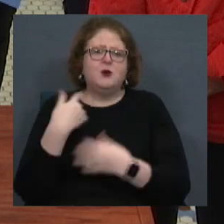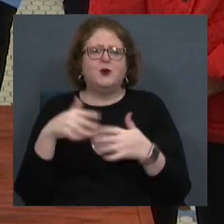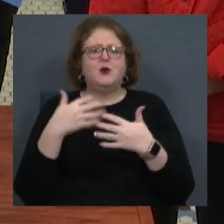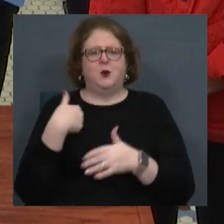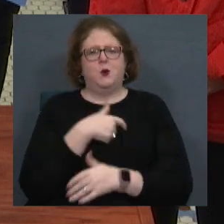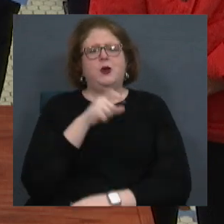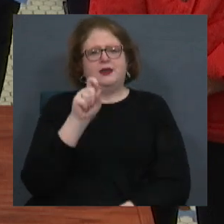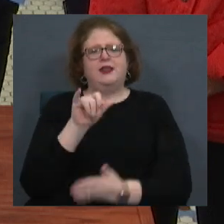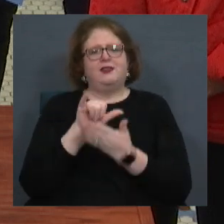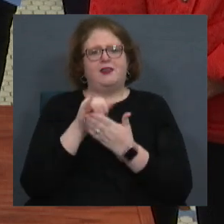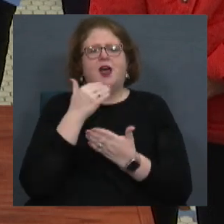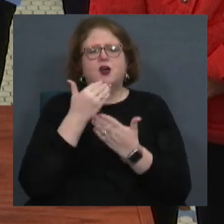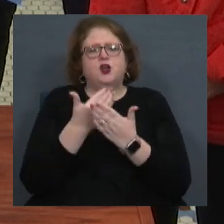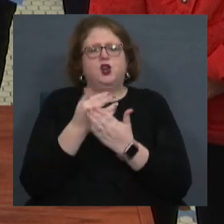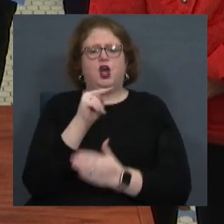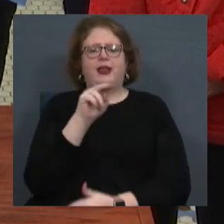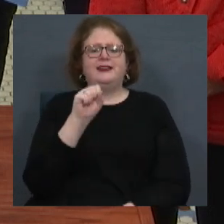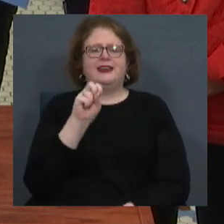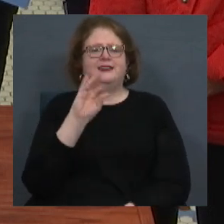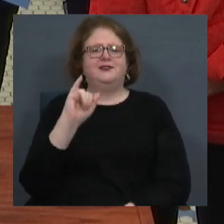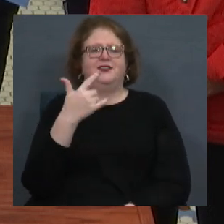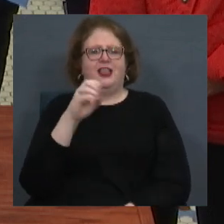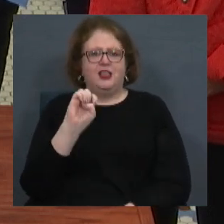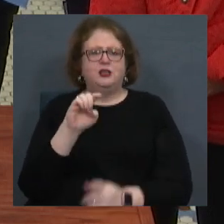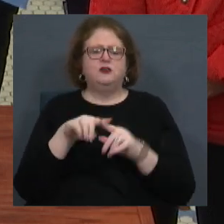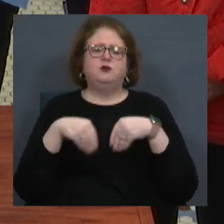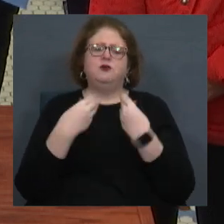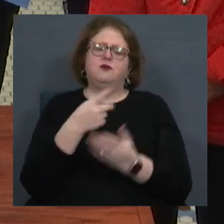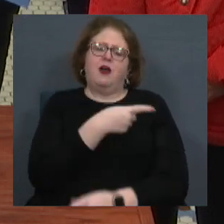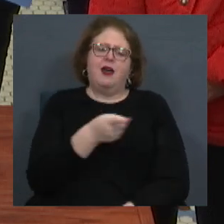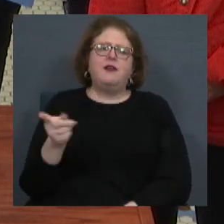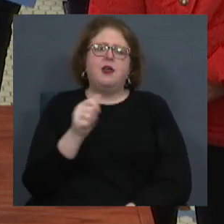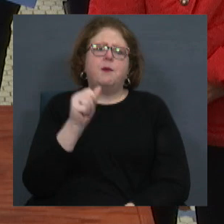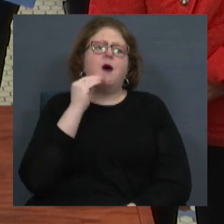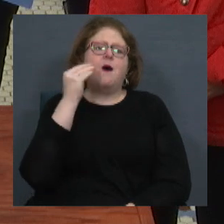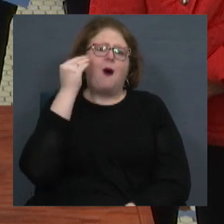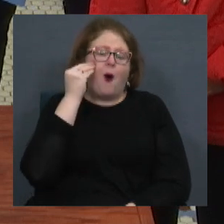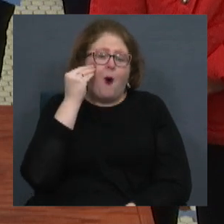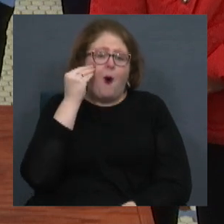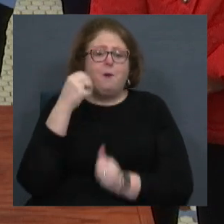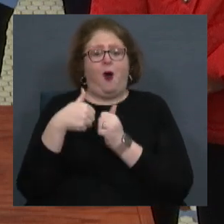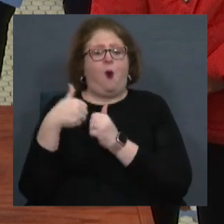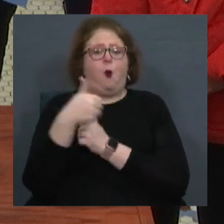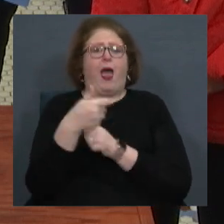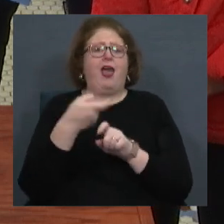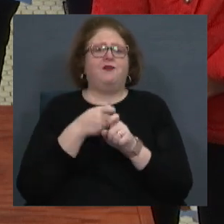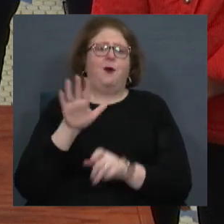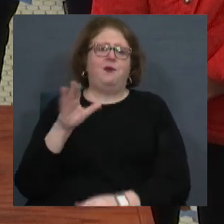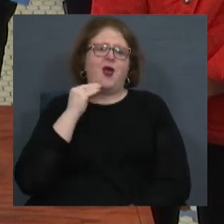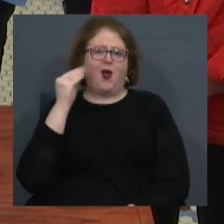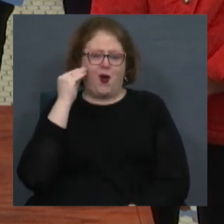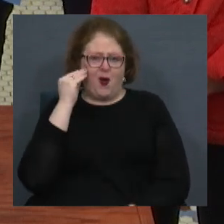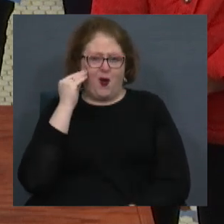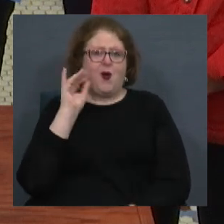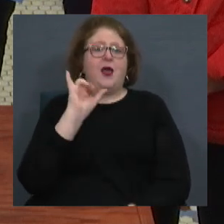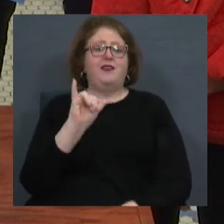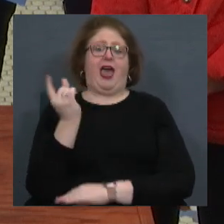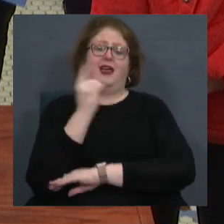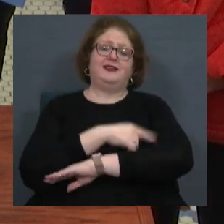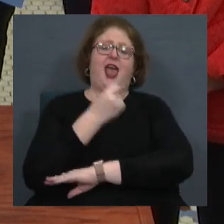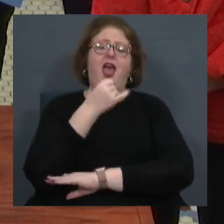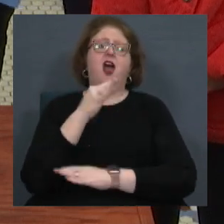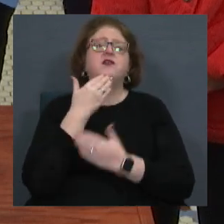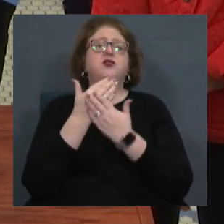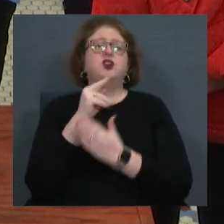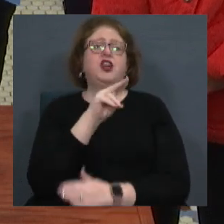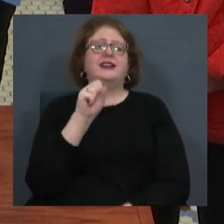setting really provides a home away from home. Thank you so much. I want to invite you all to come to our Day of Goodness, which is September 24th. It's a